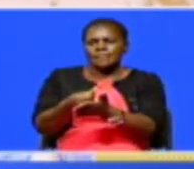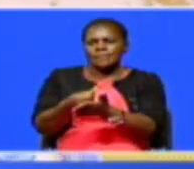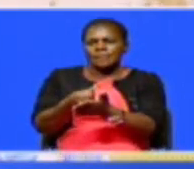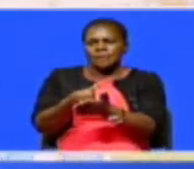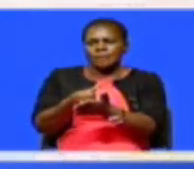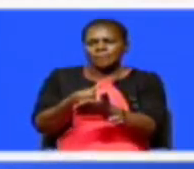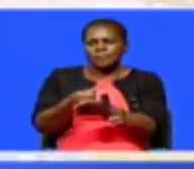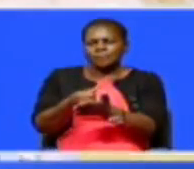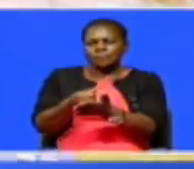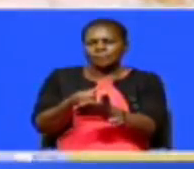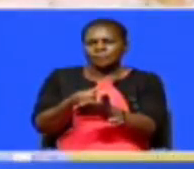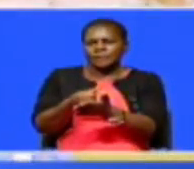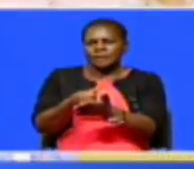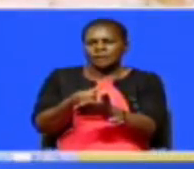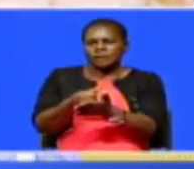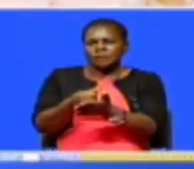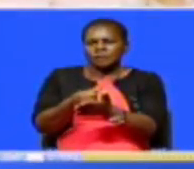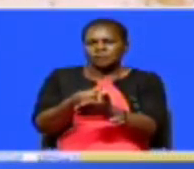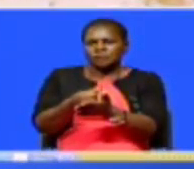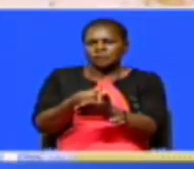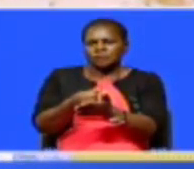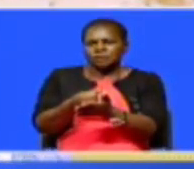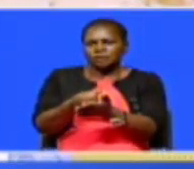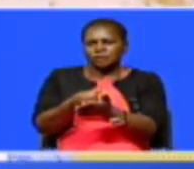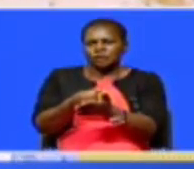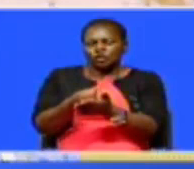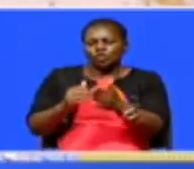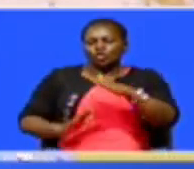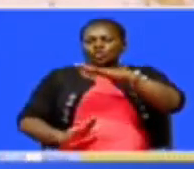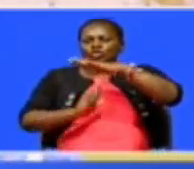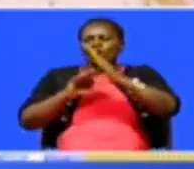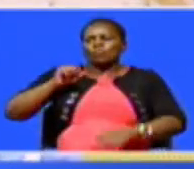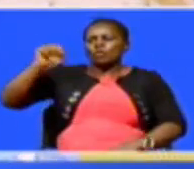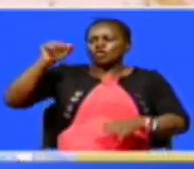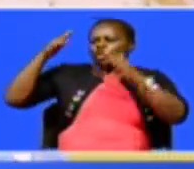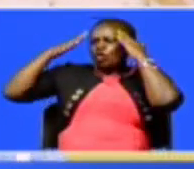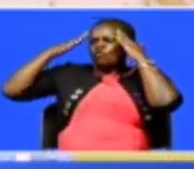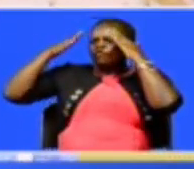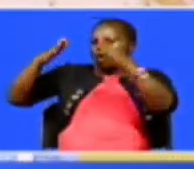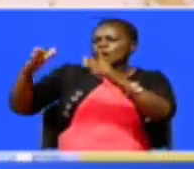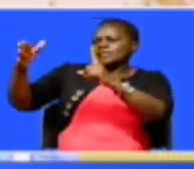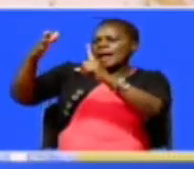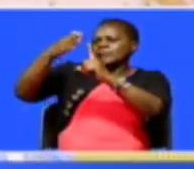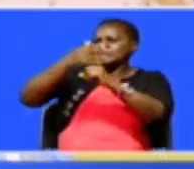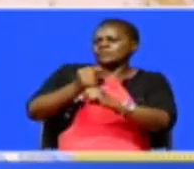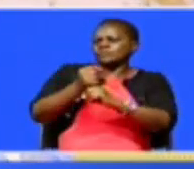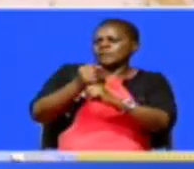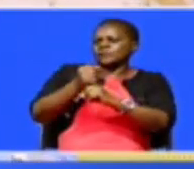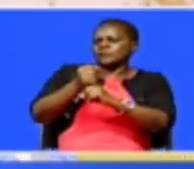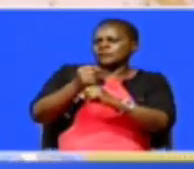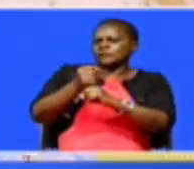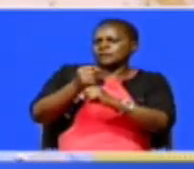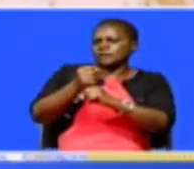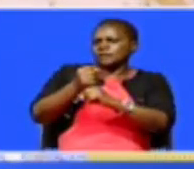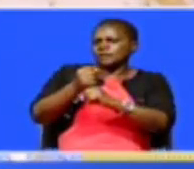by government. So instead of these senior politicians focusing on the achievements,